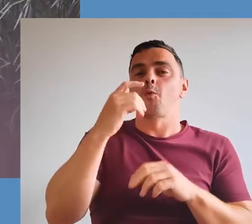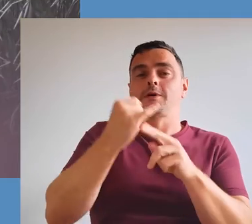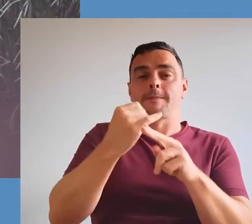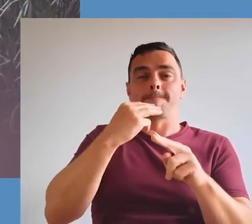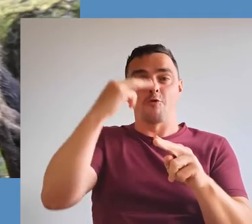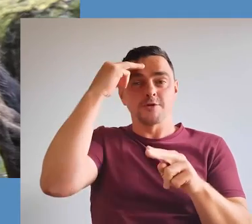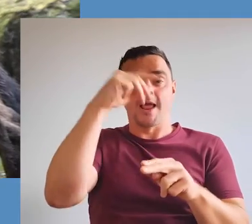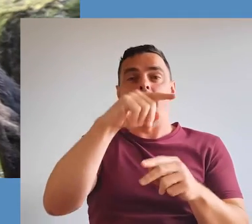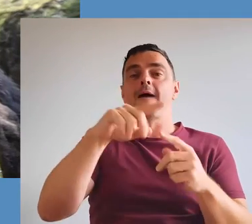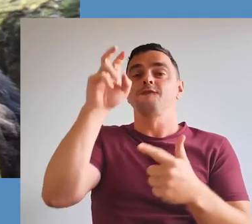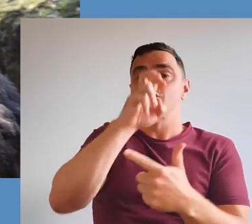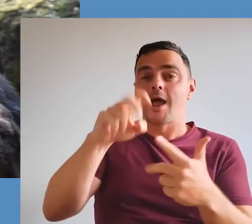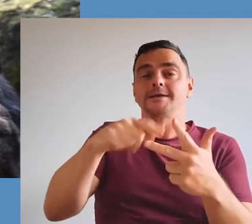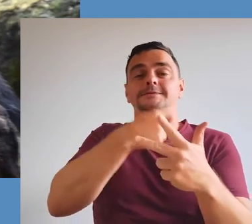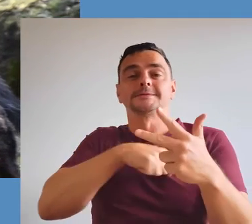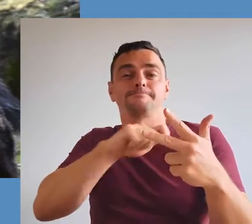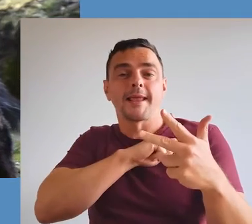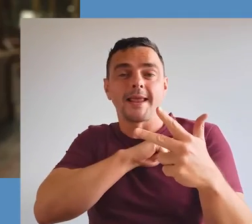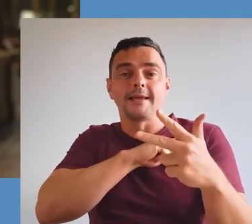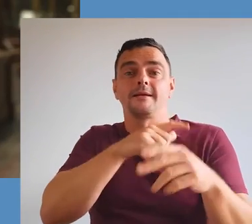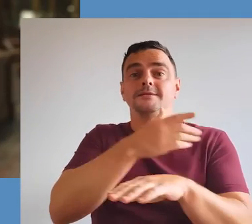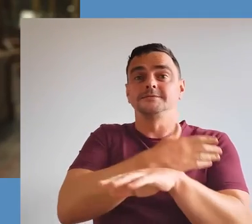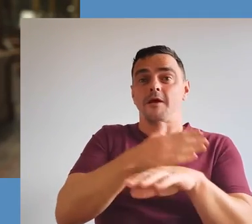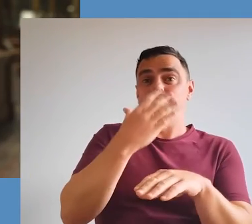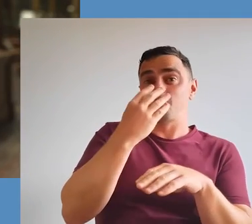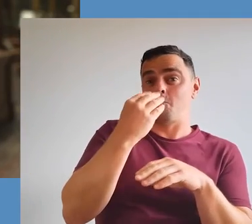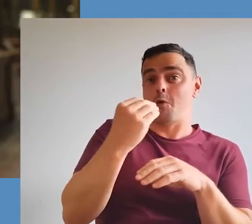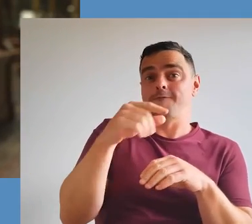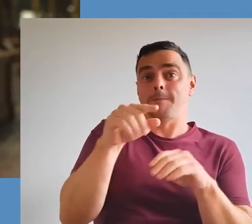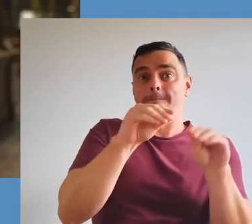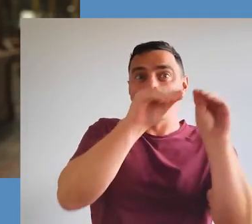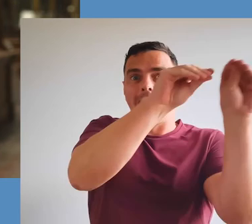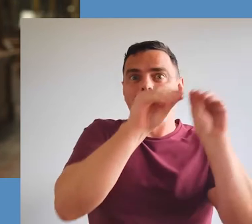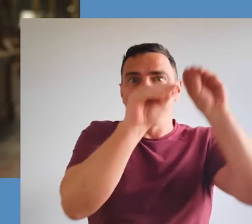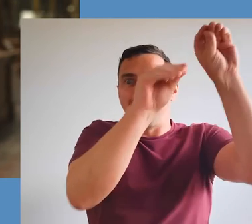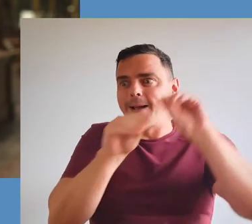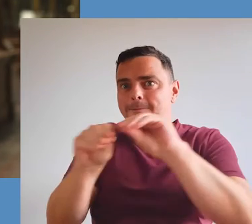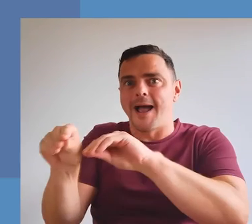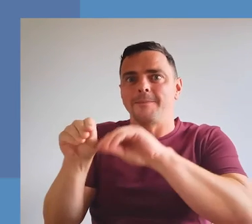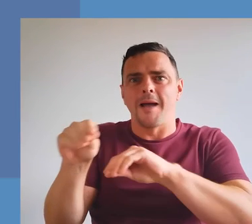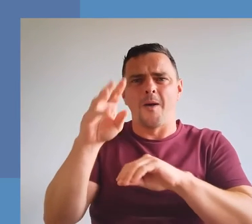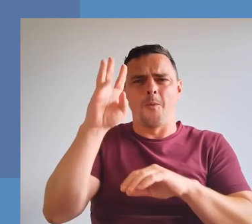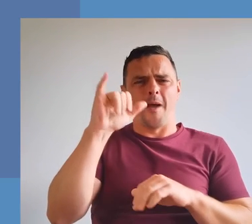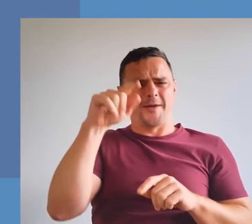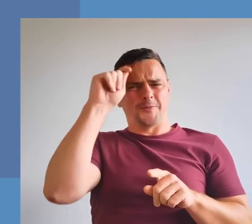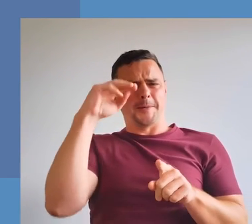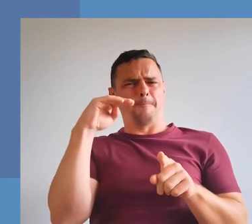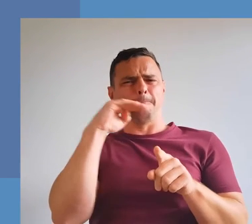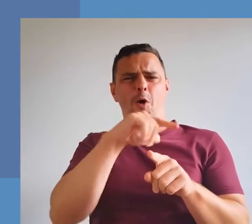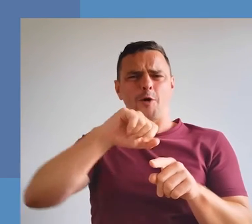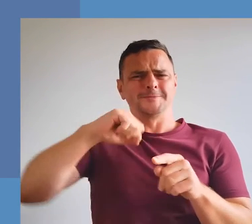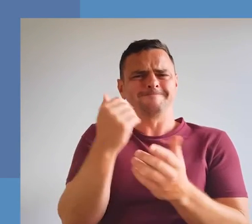France and Spain. Can you think of any reasons why it might be important to save or return extinct